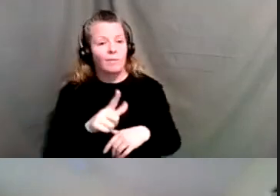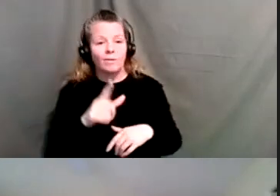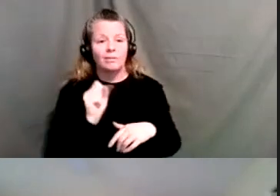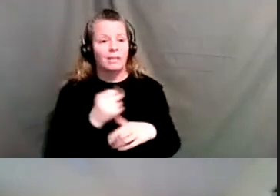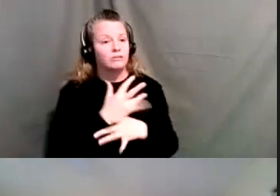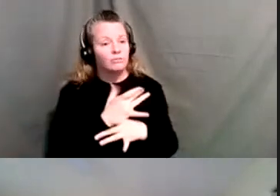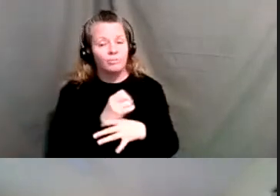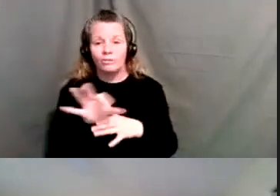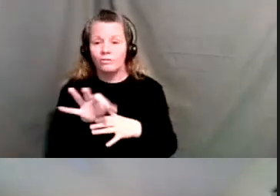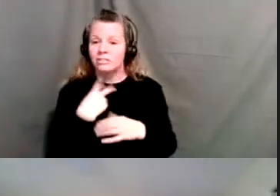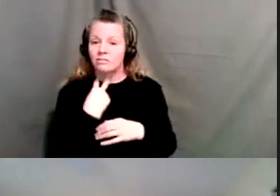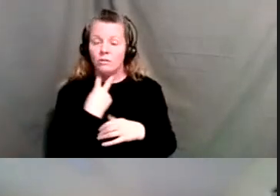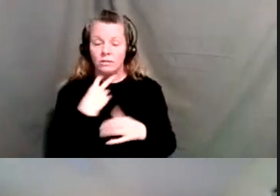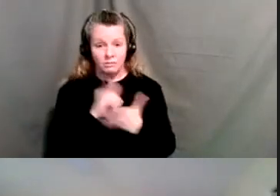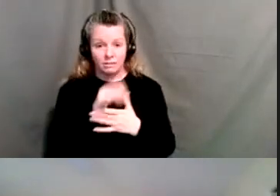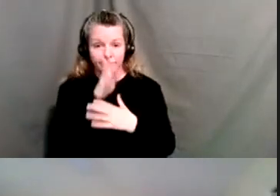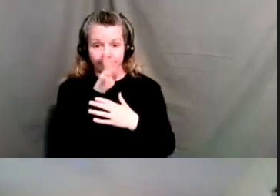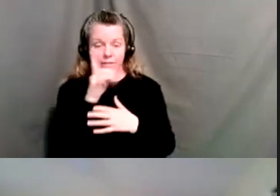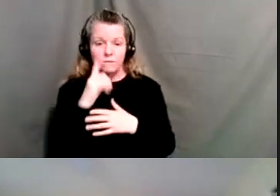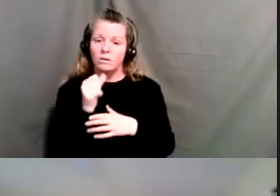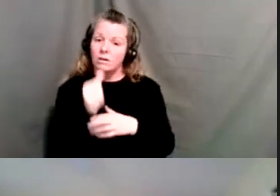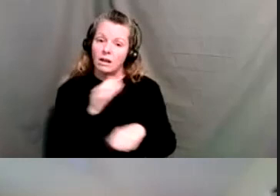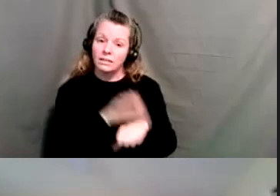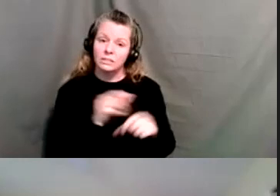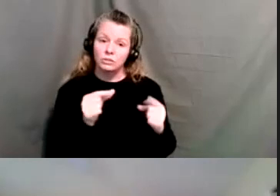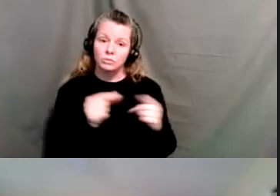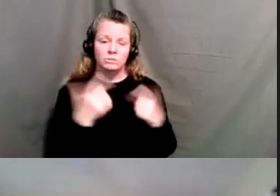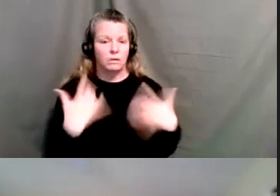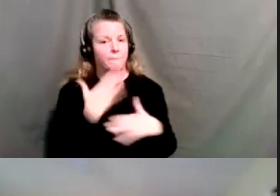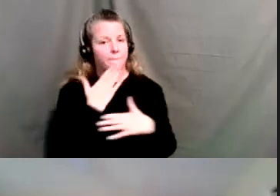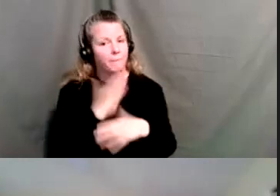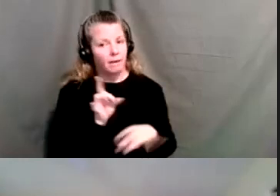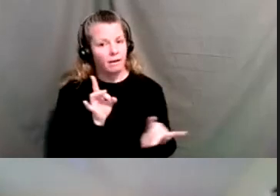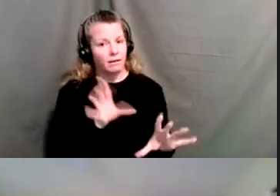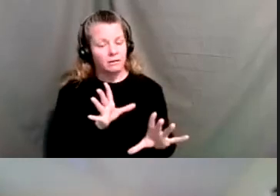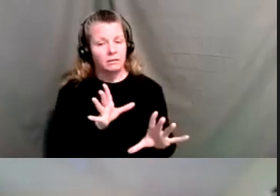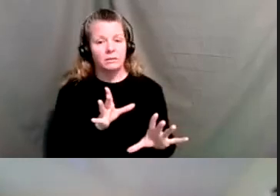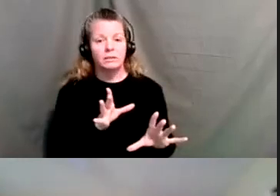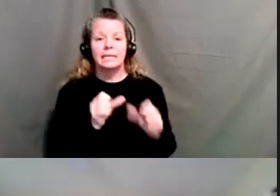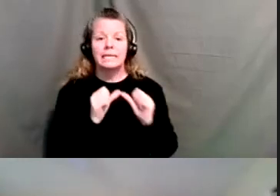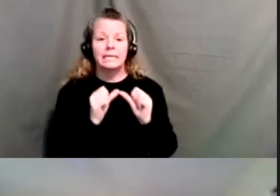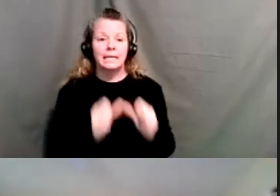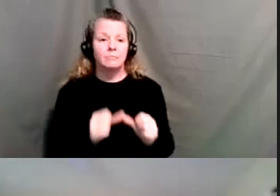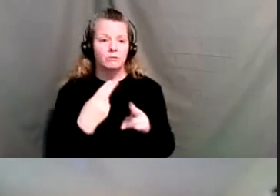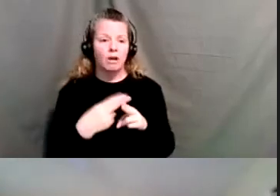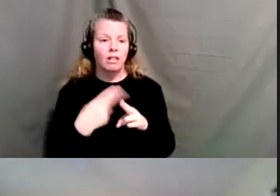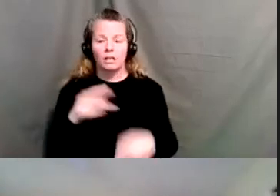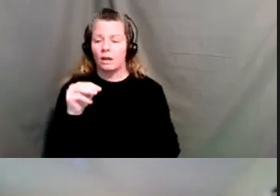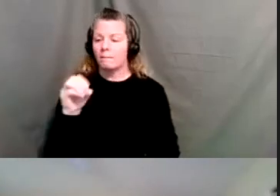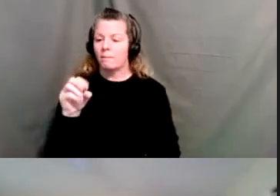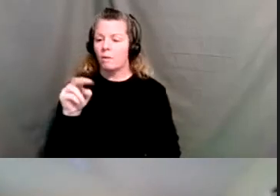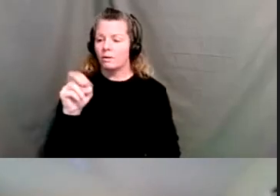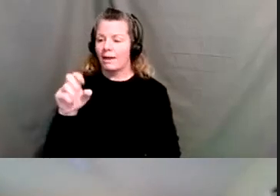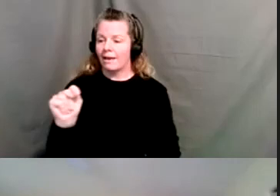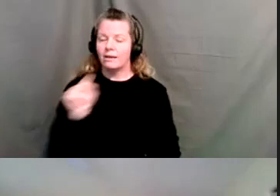the pronunciation of non-English words is pretty bad. It kept calling Monet Monet. That sort of